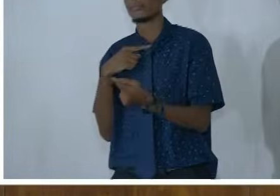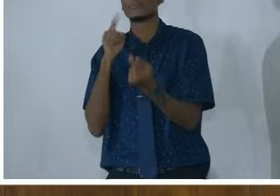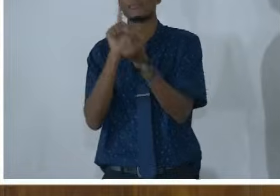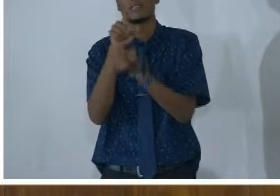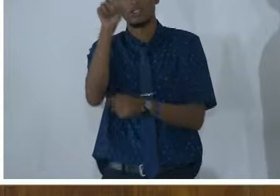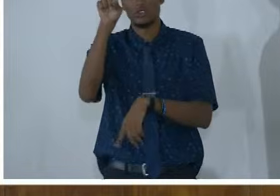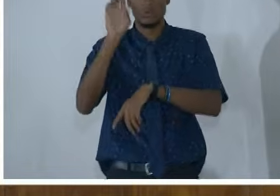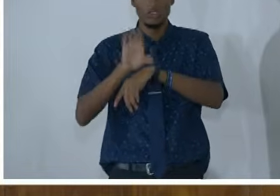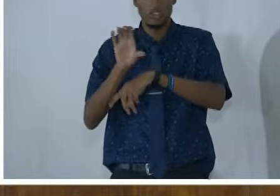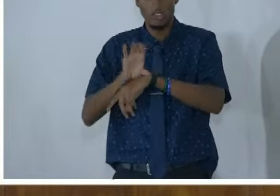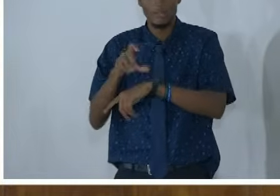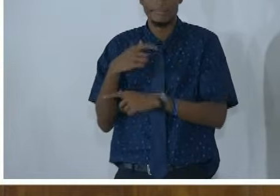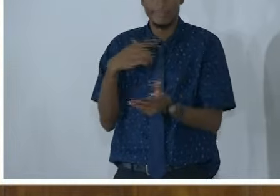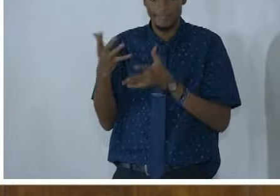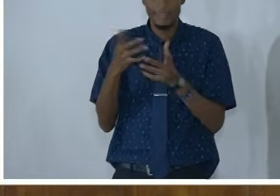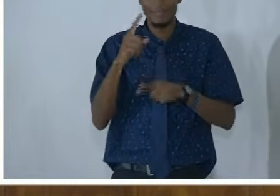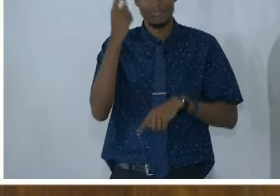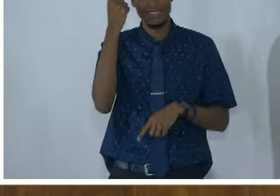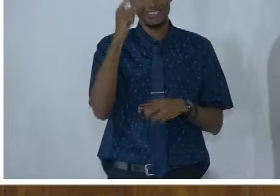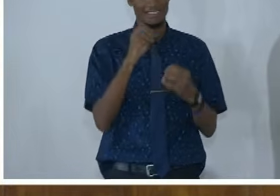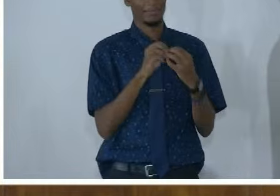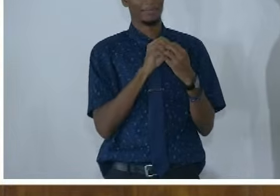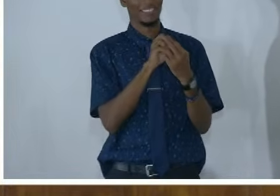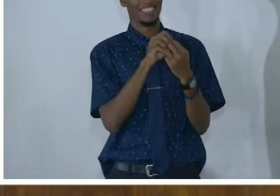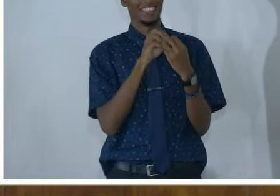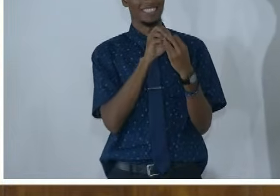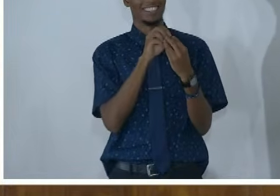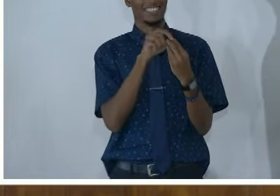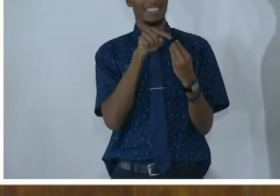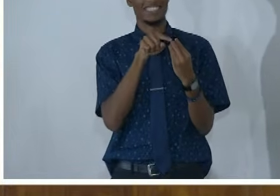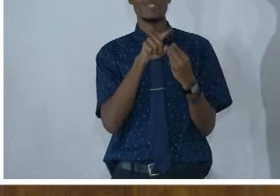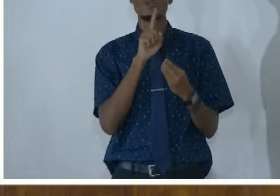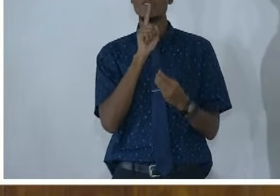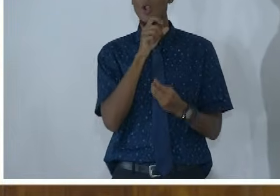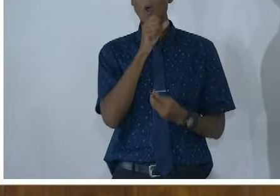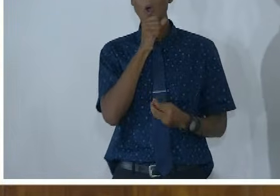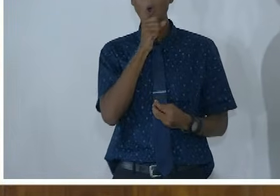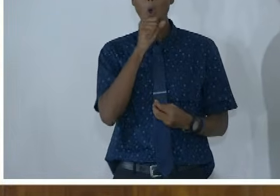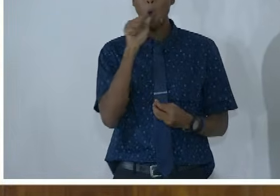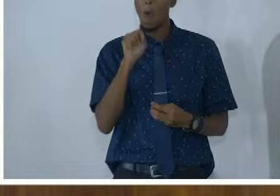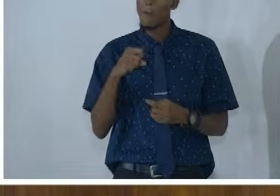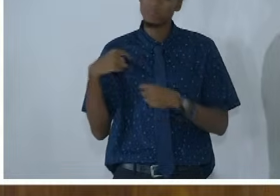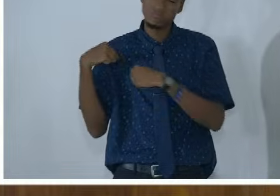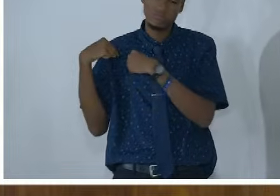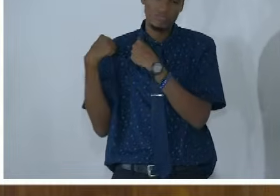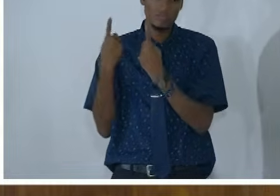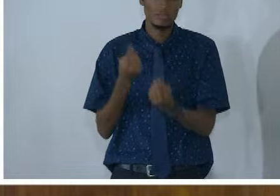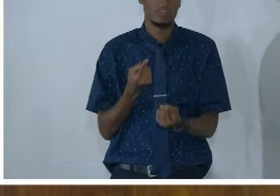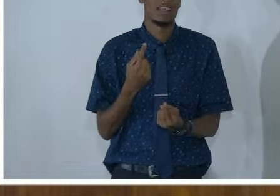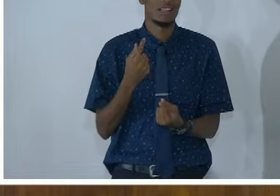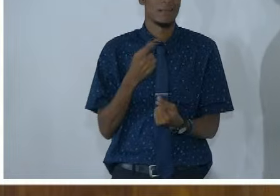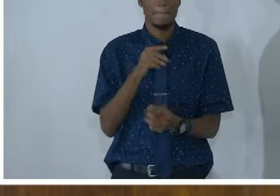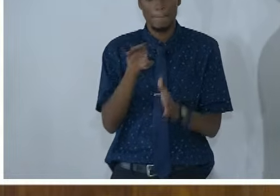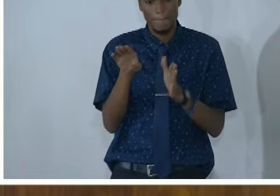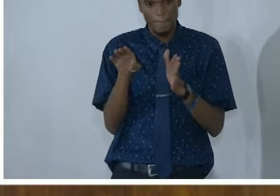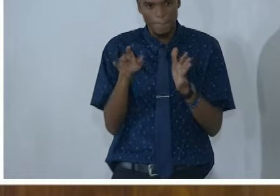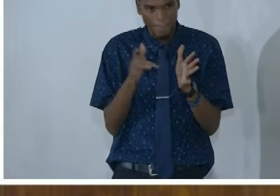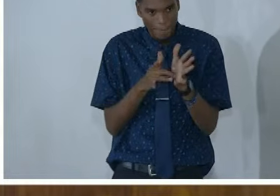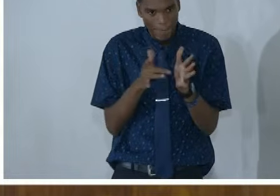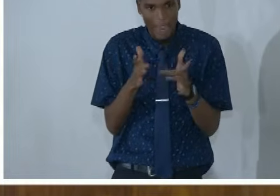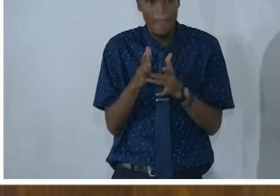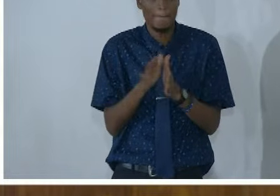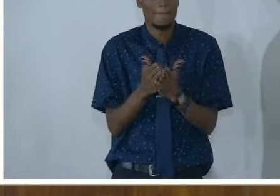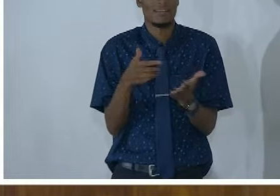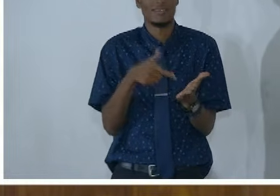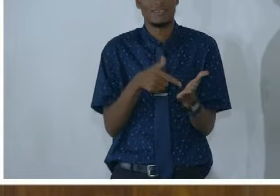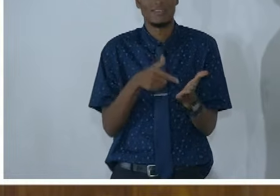mediation is as old as the Bible, we could argue. And we do want to preserve that